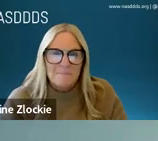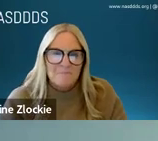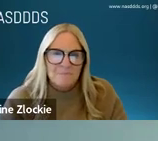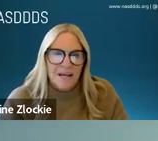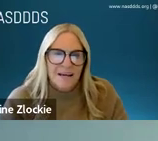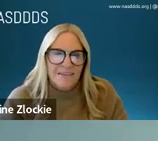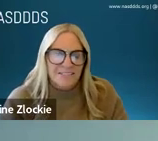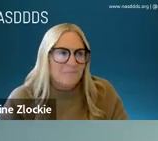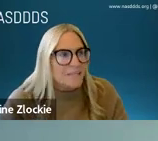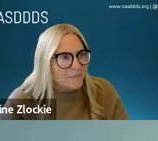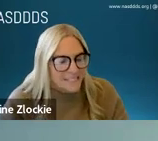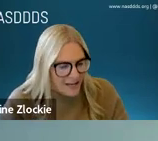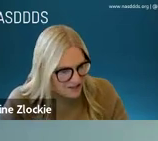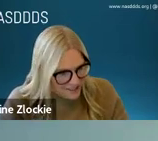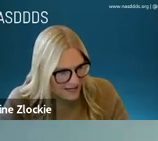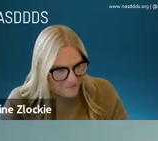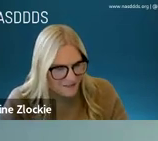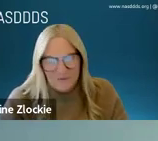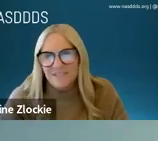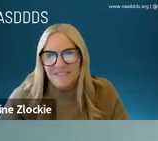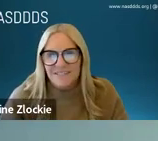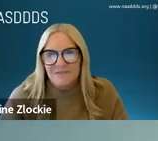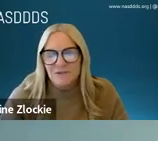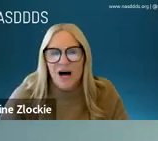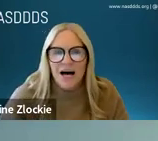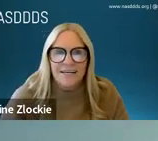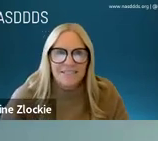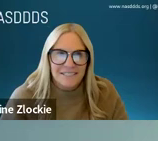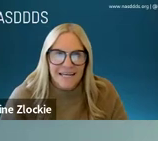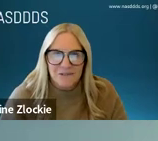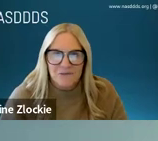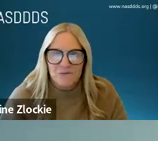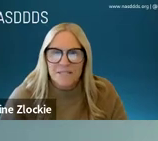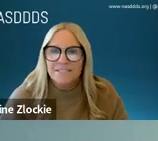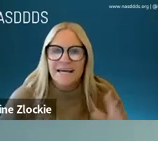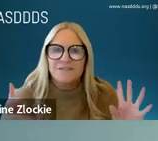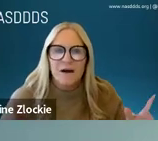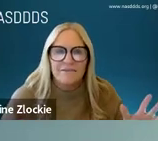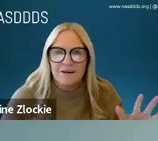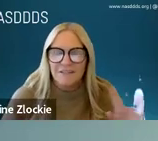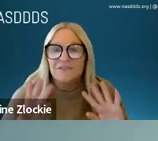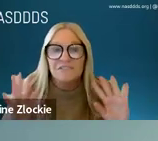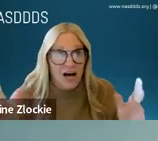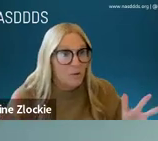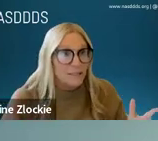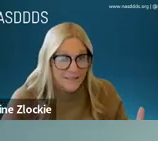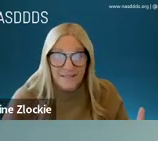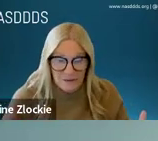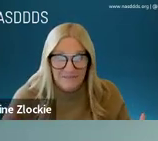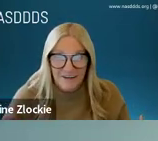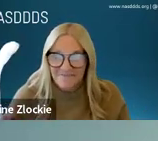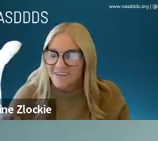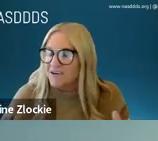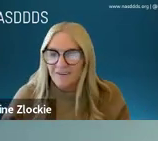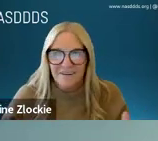And there's something that we say all the time that if you saw one state's waiver, you saw one